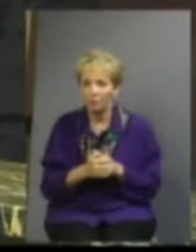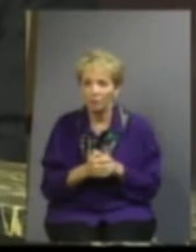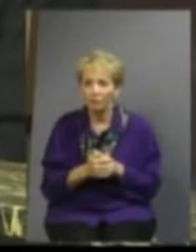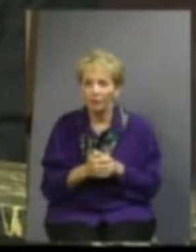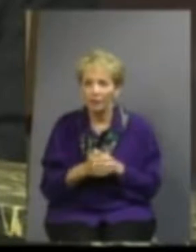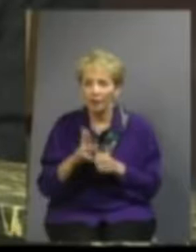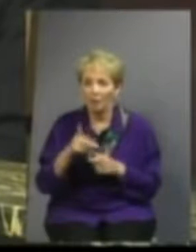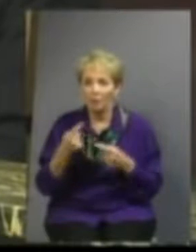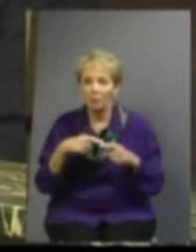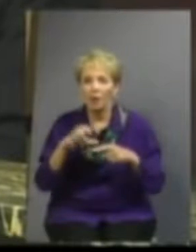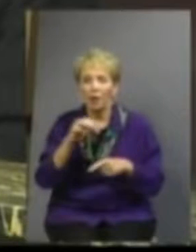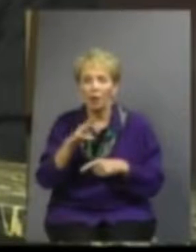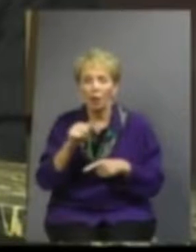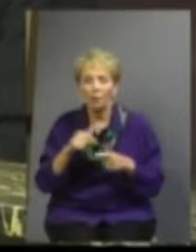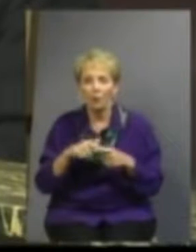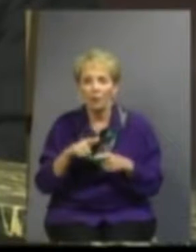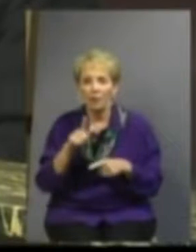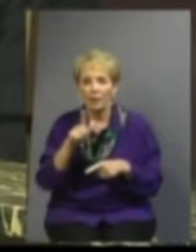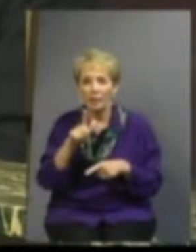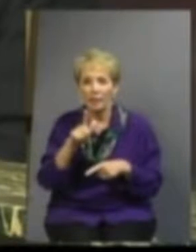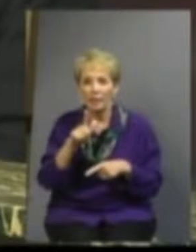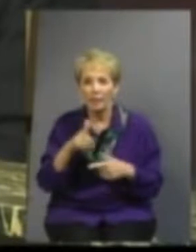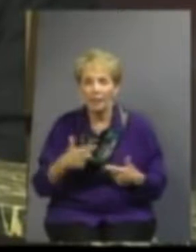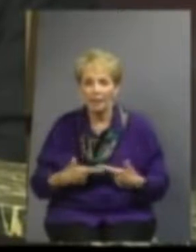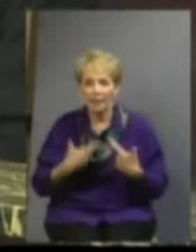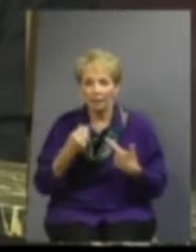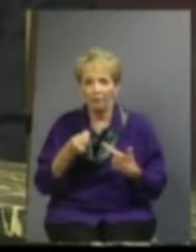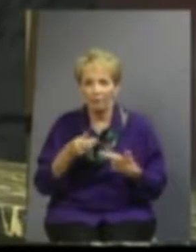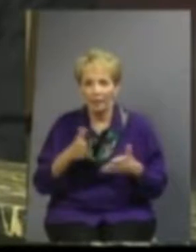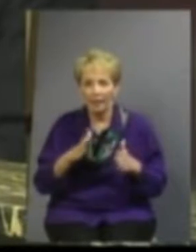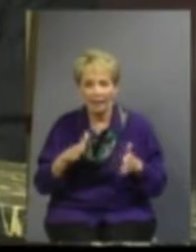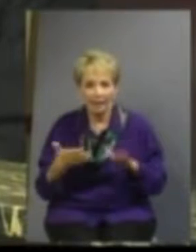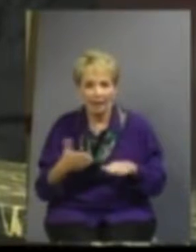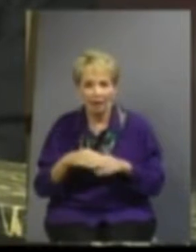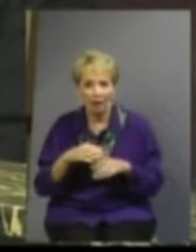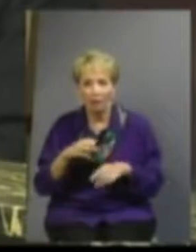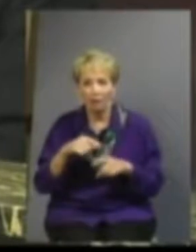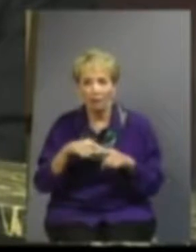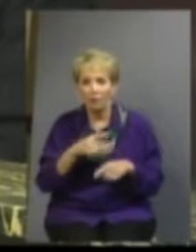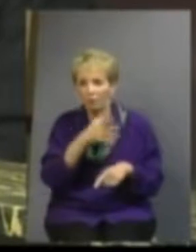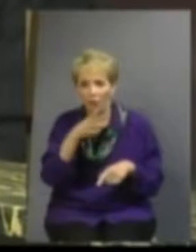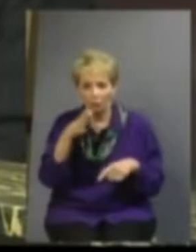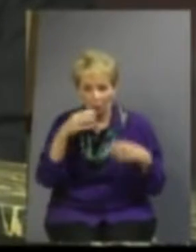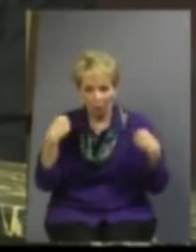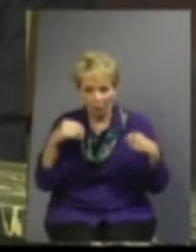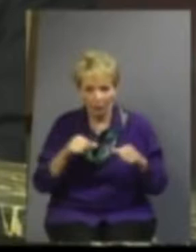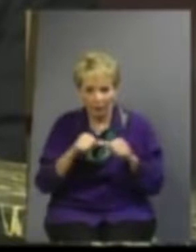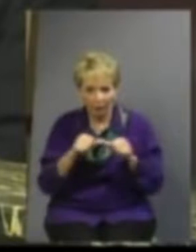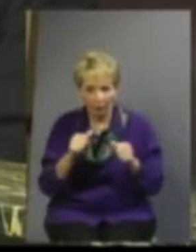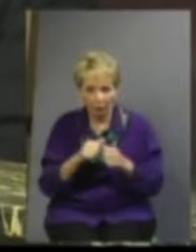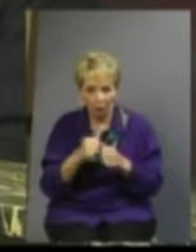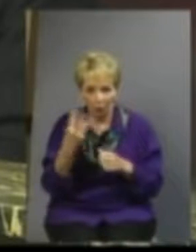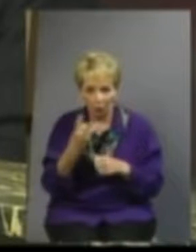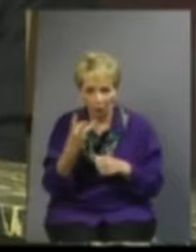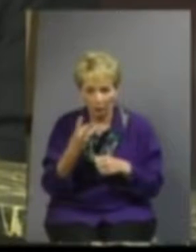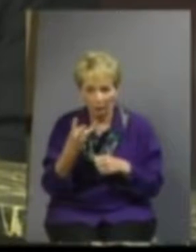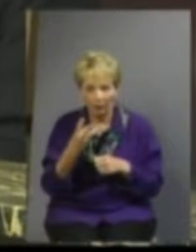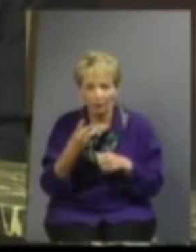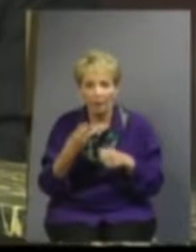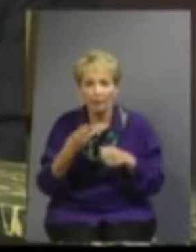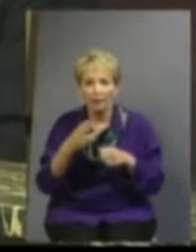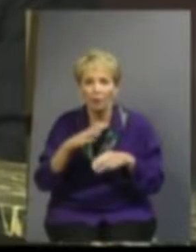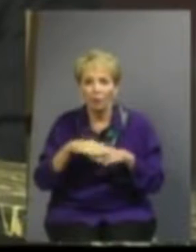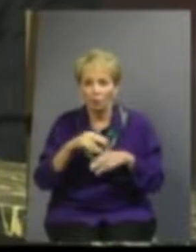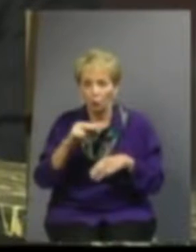Upcoming events, the Live and Let Die, October 15th. Farmers Market continues with the Wednesday mini market on North